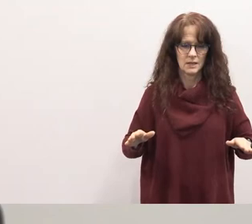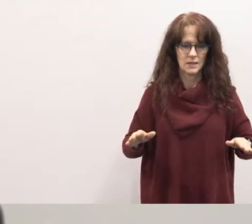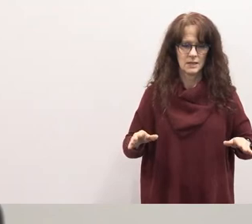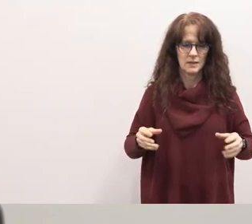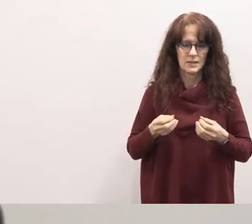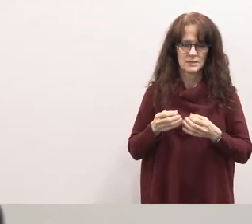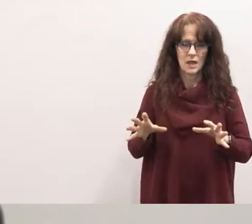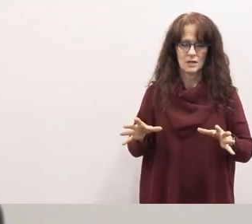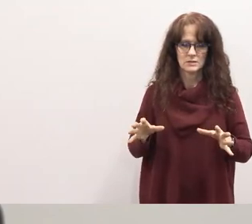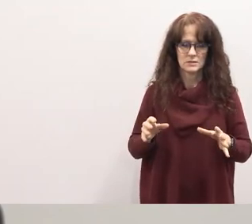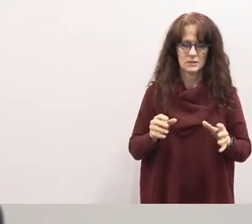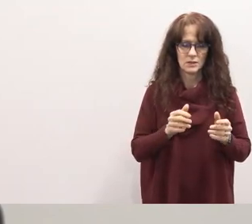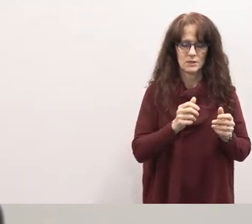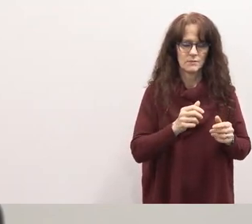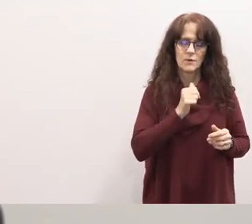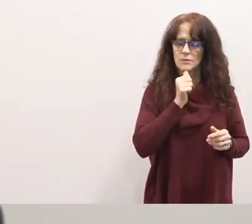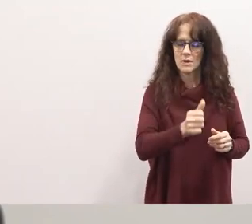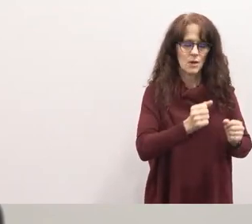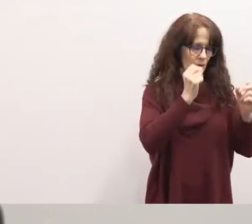lost."